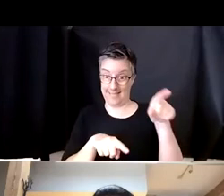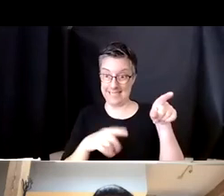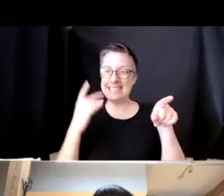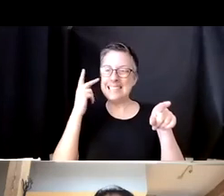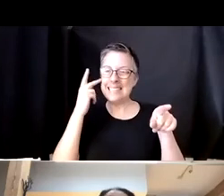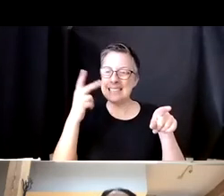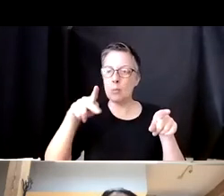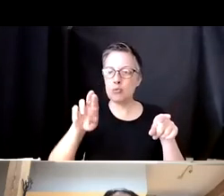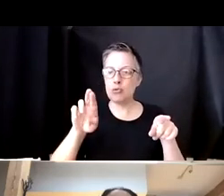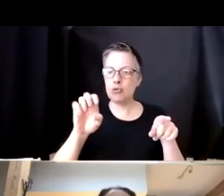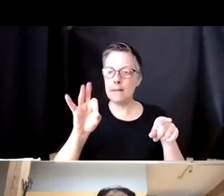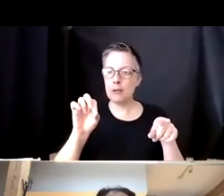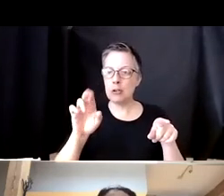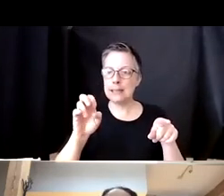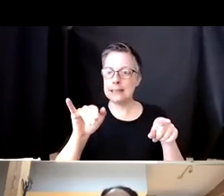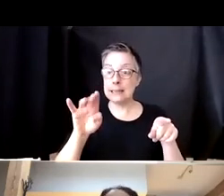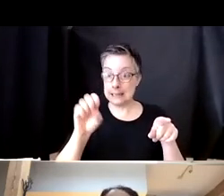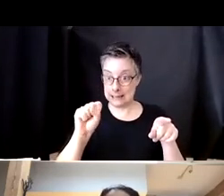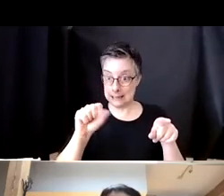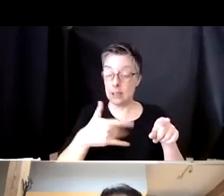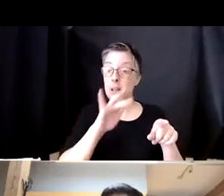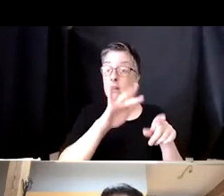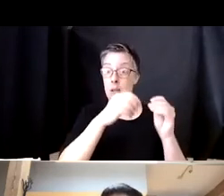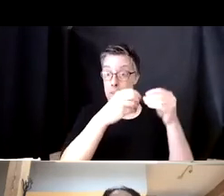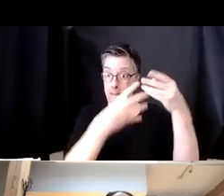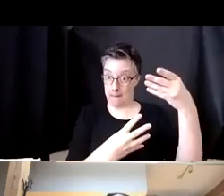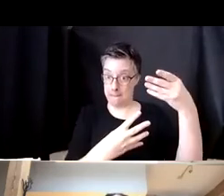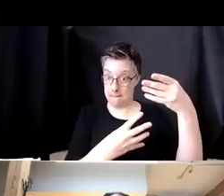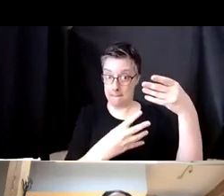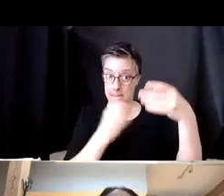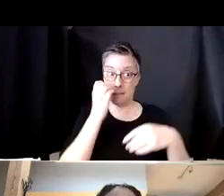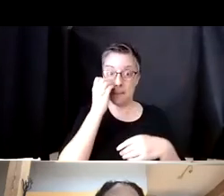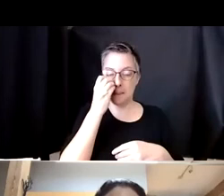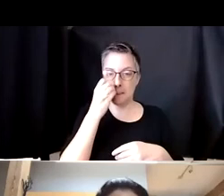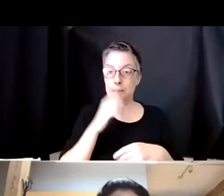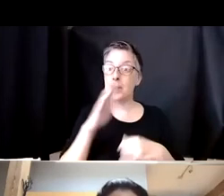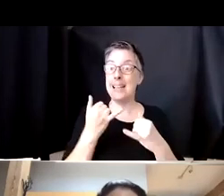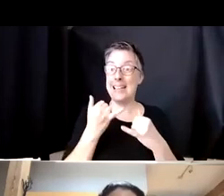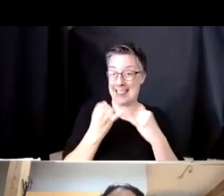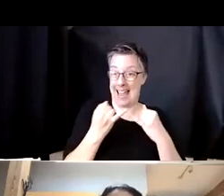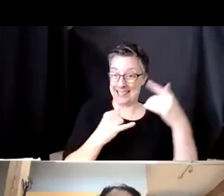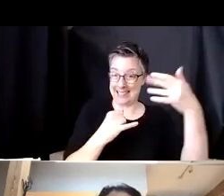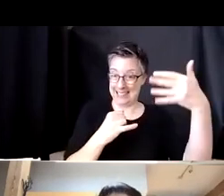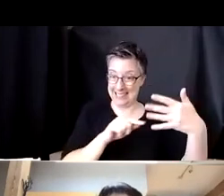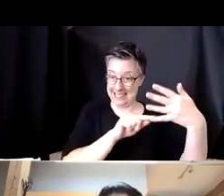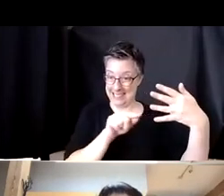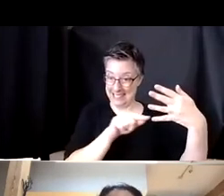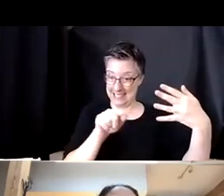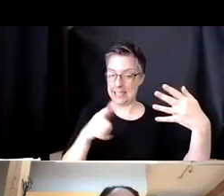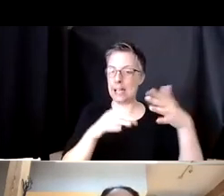menu is. Once you've opened the Preferences menu, your last menu option is